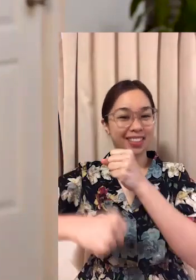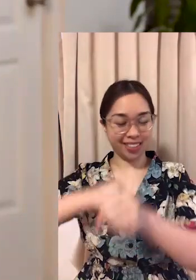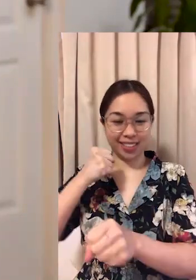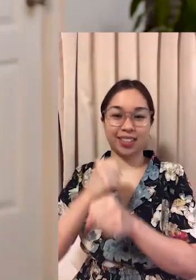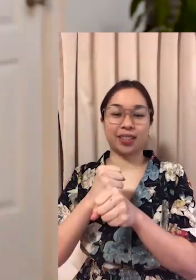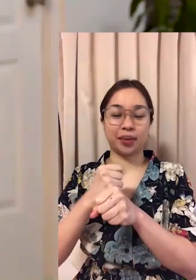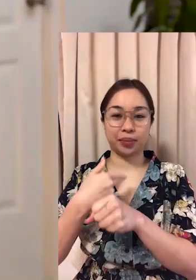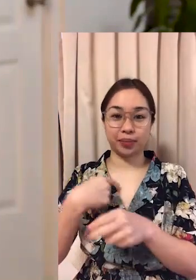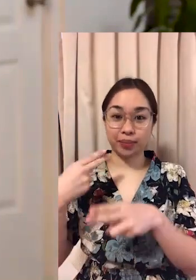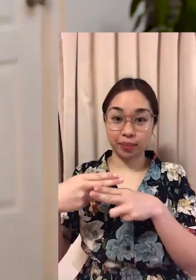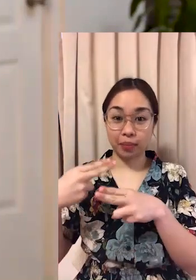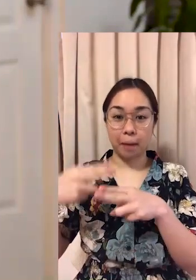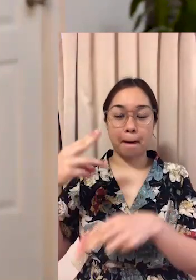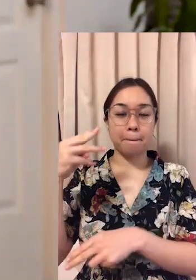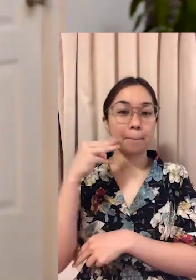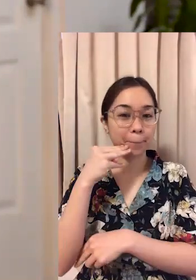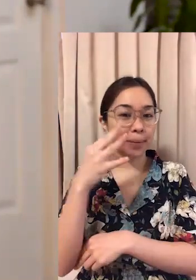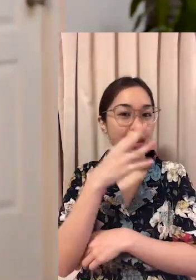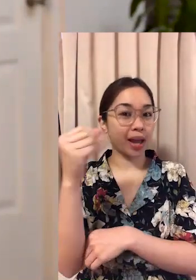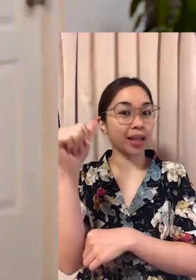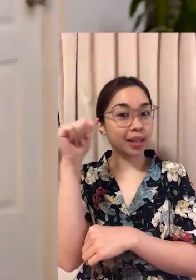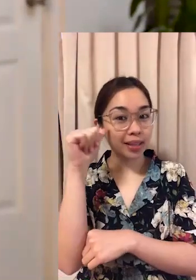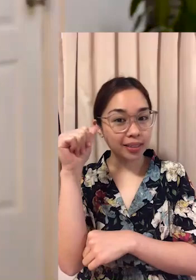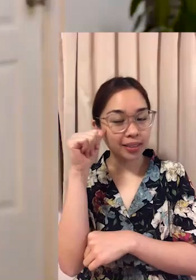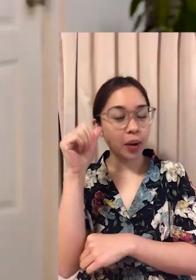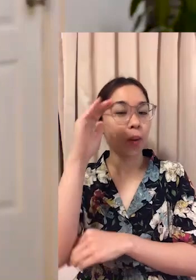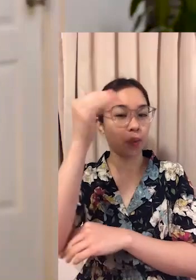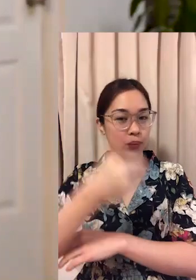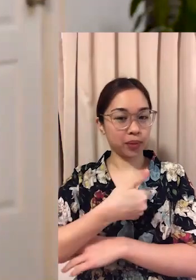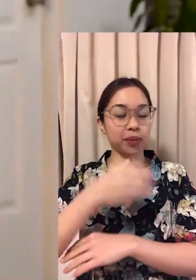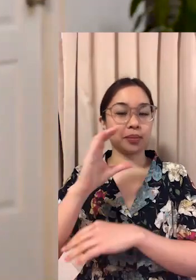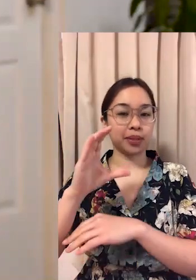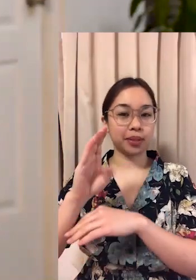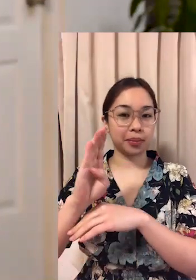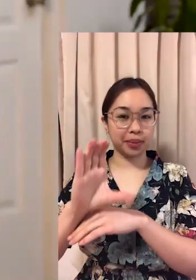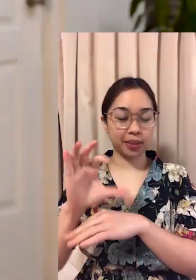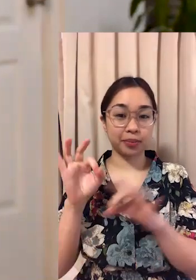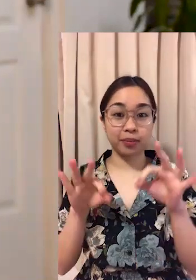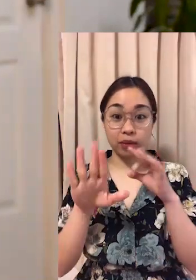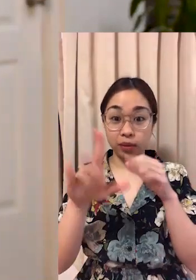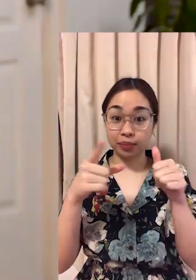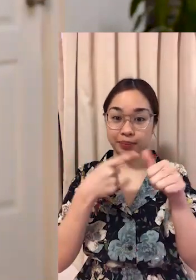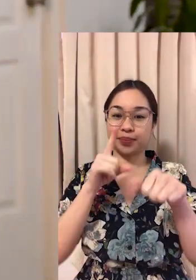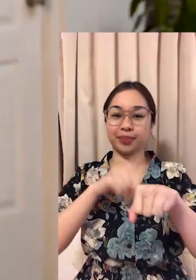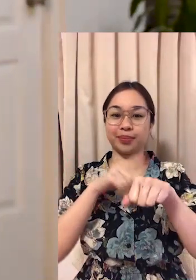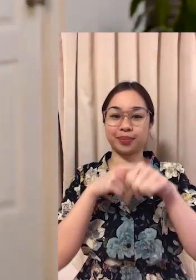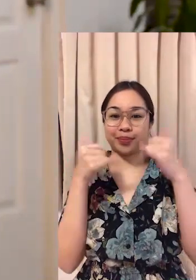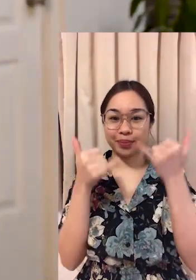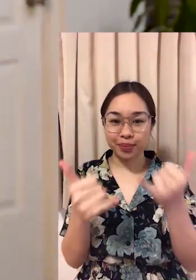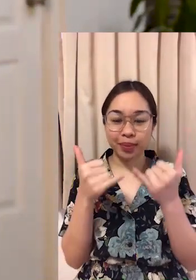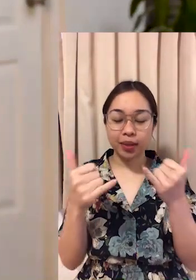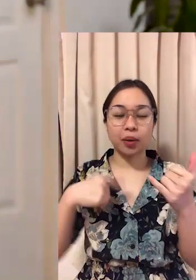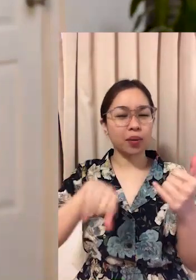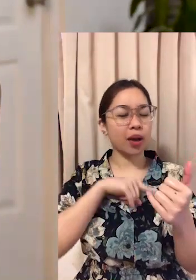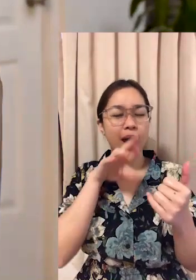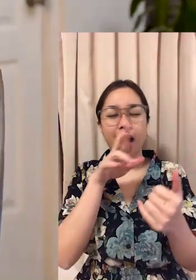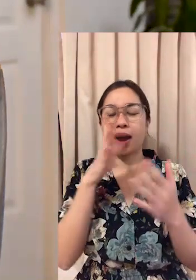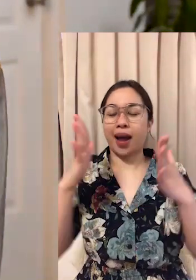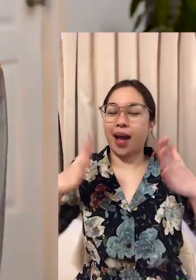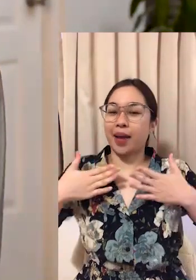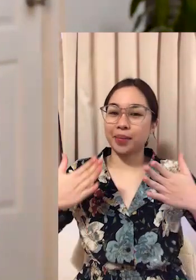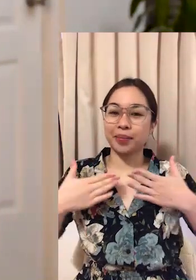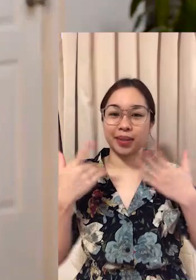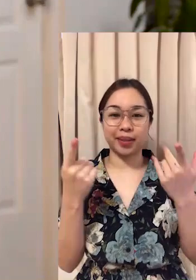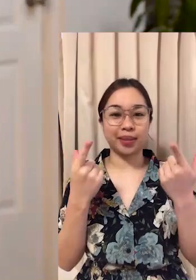Adel. Welcome to CCBC. If this is your first time today, maraming salamat po at kinagagalak po namin na makasama kayo